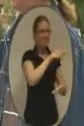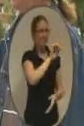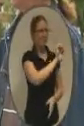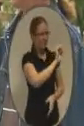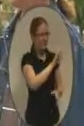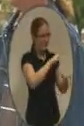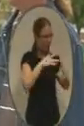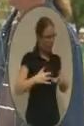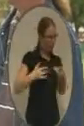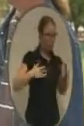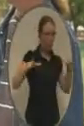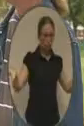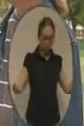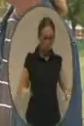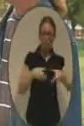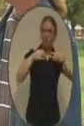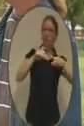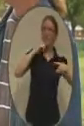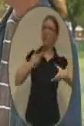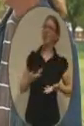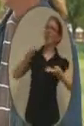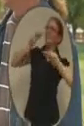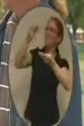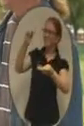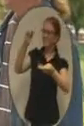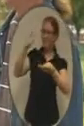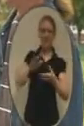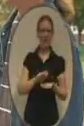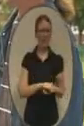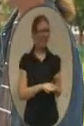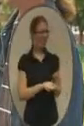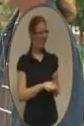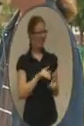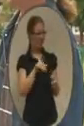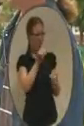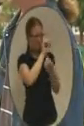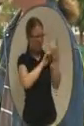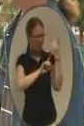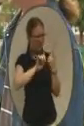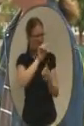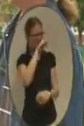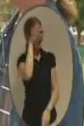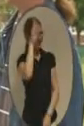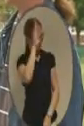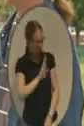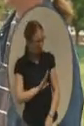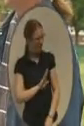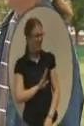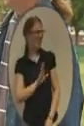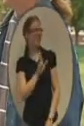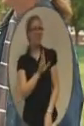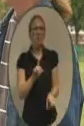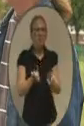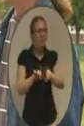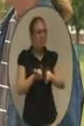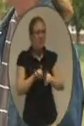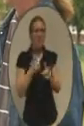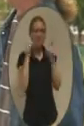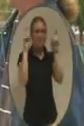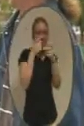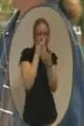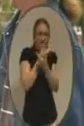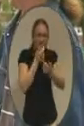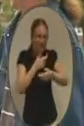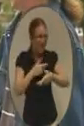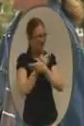collective voice we will be heard and we won't be overlooked. Yeah and it's not just serious meetings either is it? We get